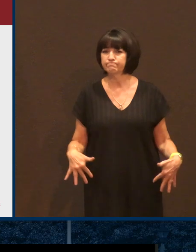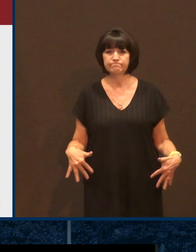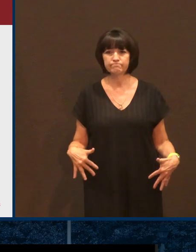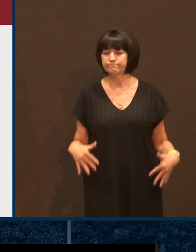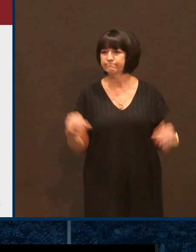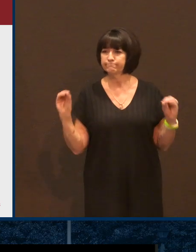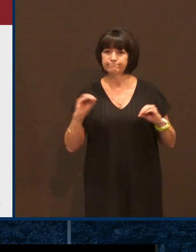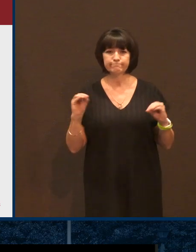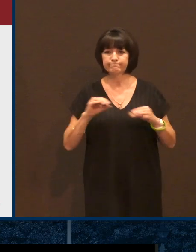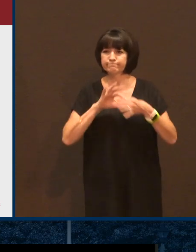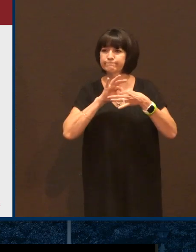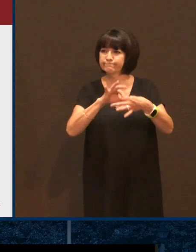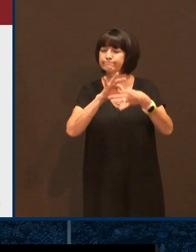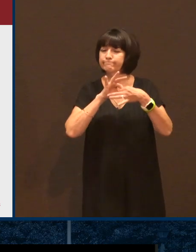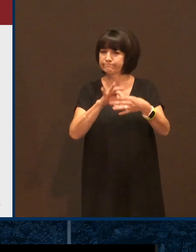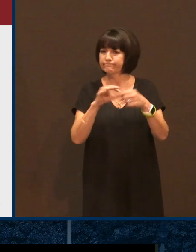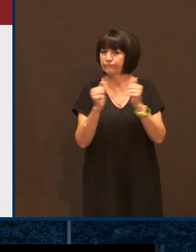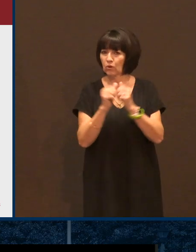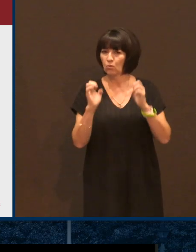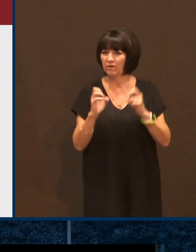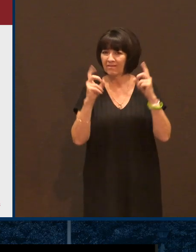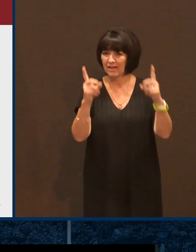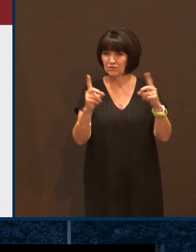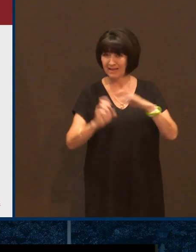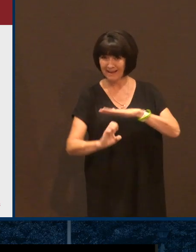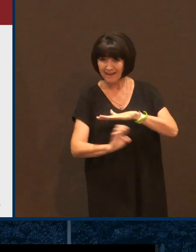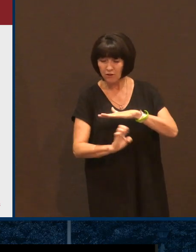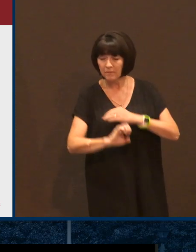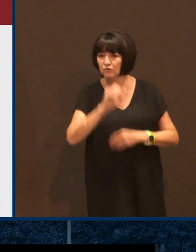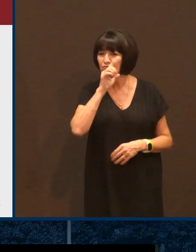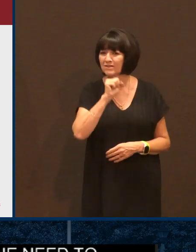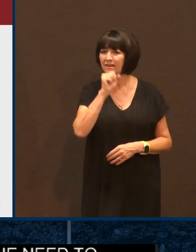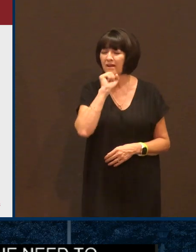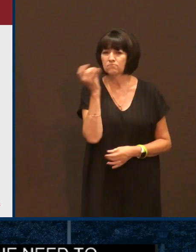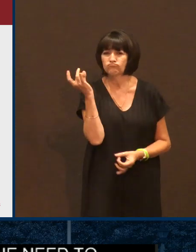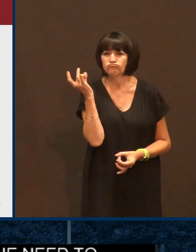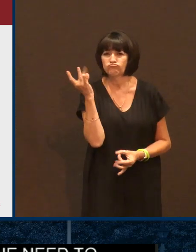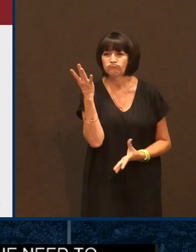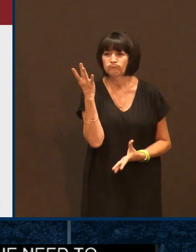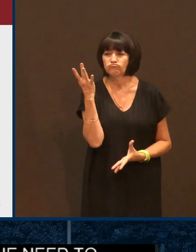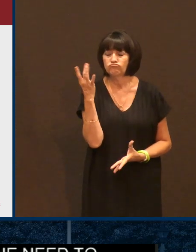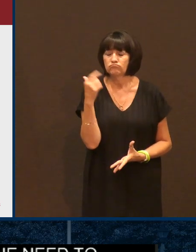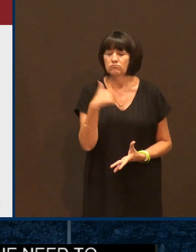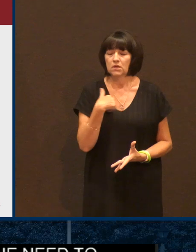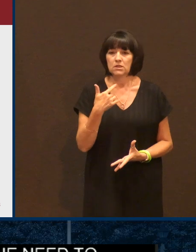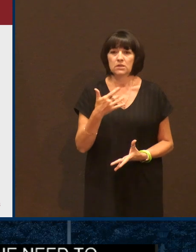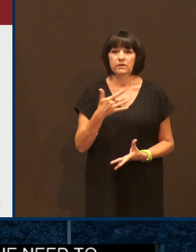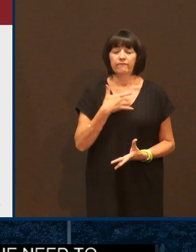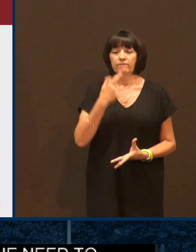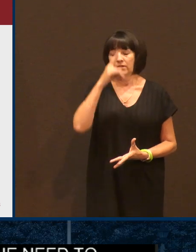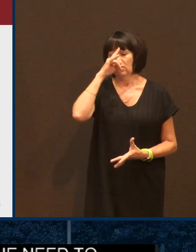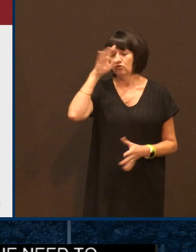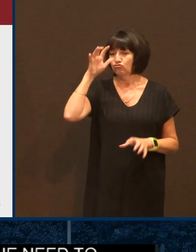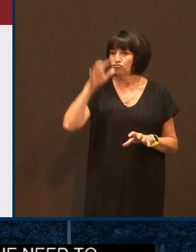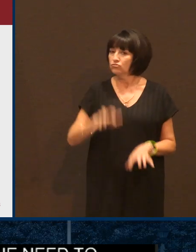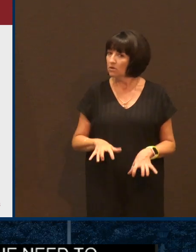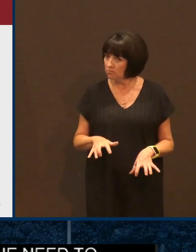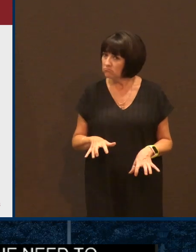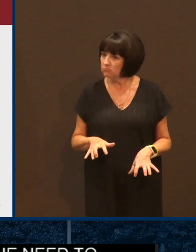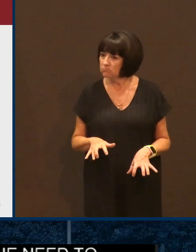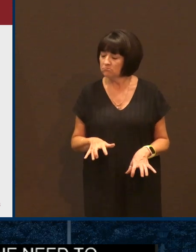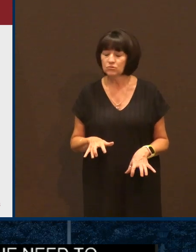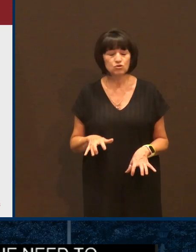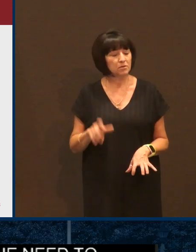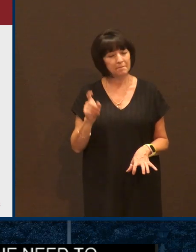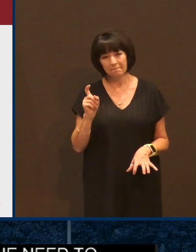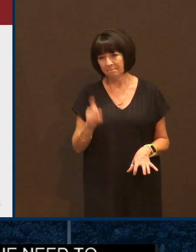building, but we are absolutely obligated to do it in a way that keeps students and staff safe